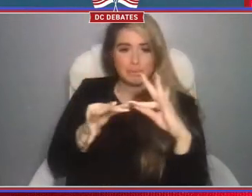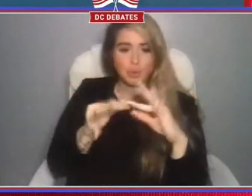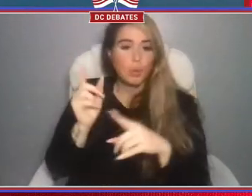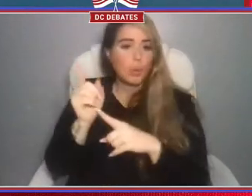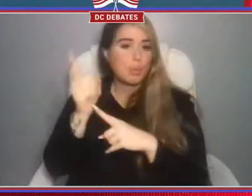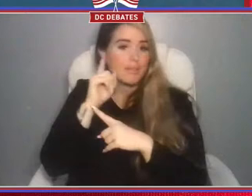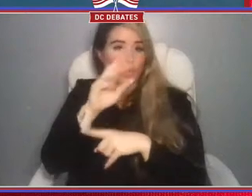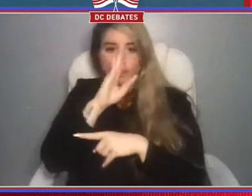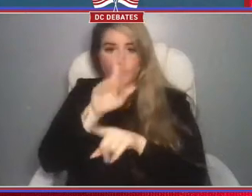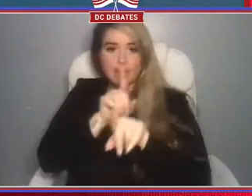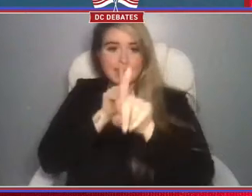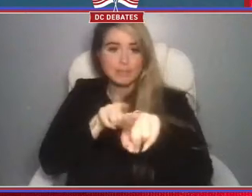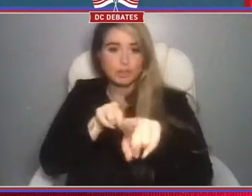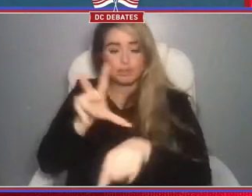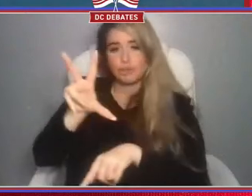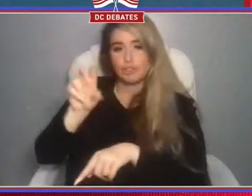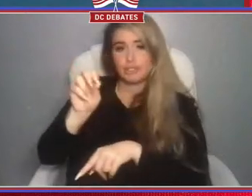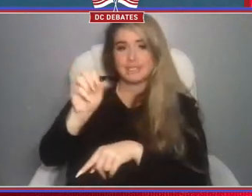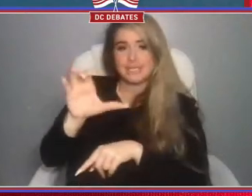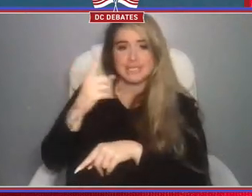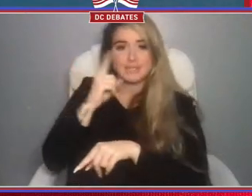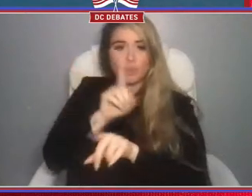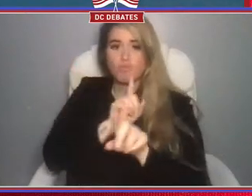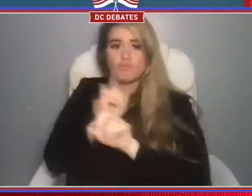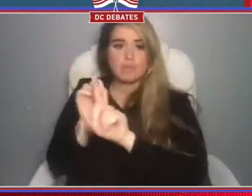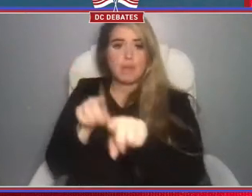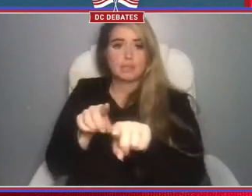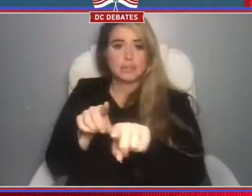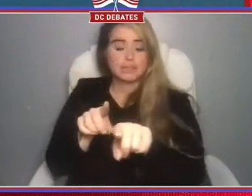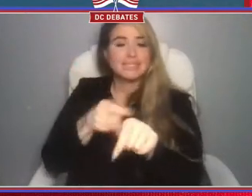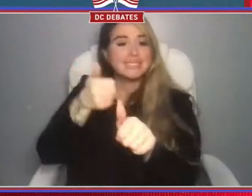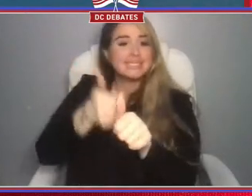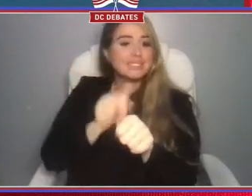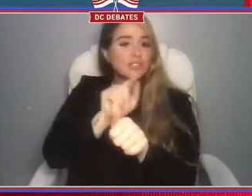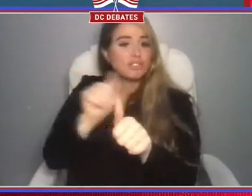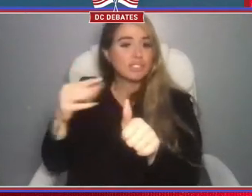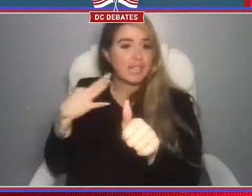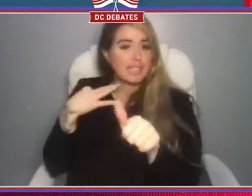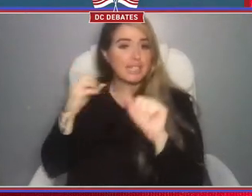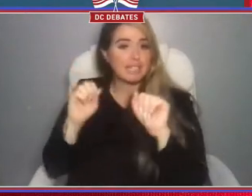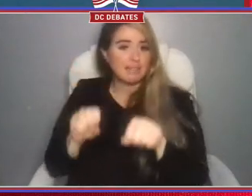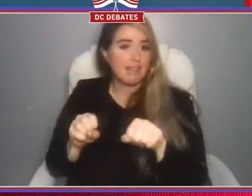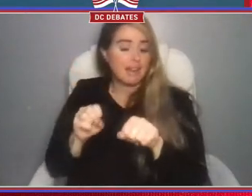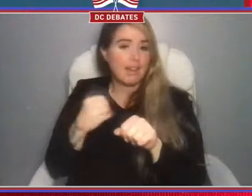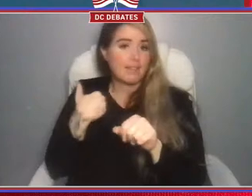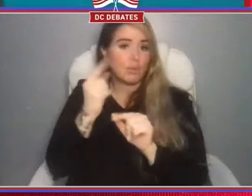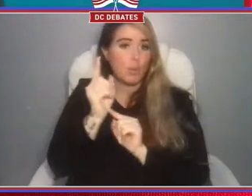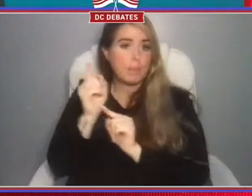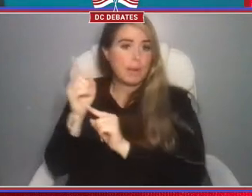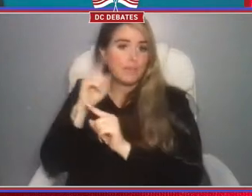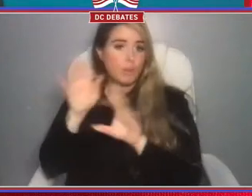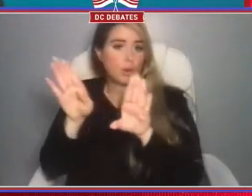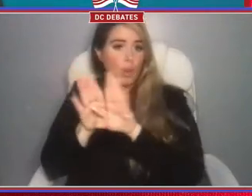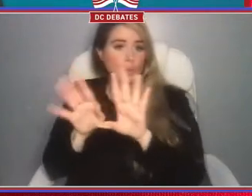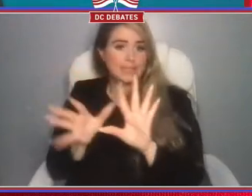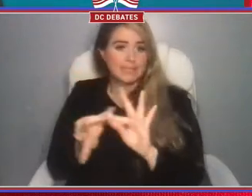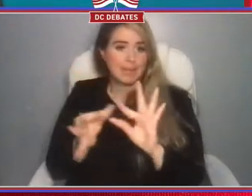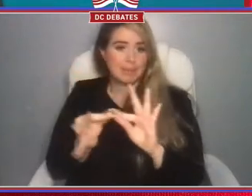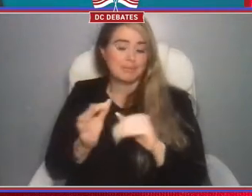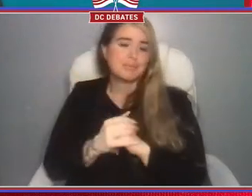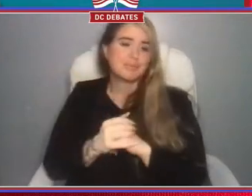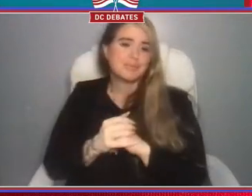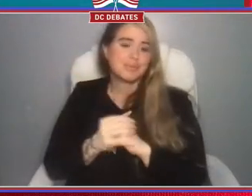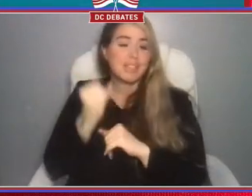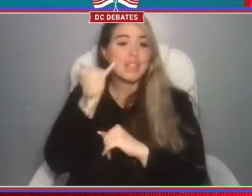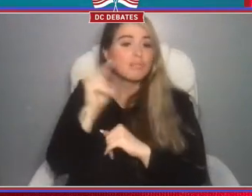30 seconds for a rebuttal. Each candidate will then have 1 minute for closing statements. If candidates wish to